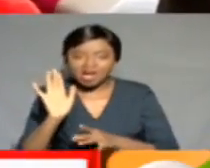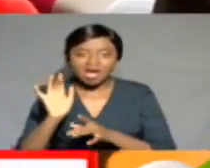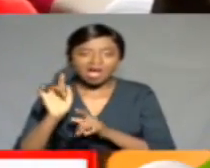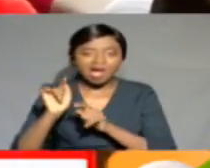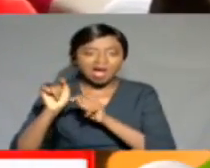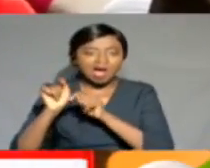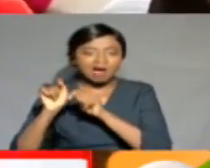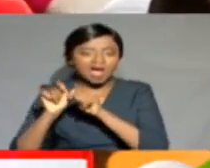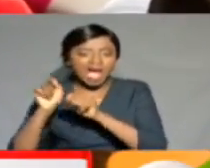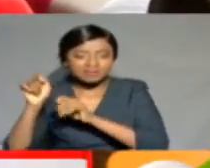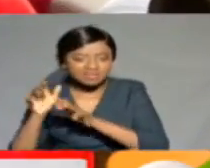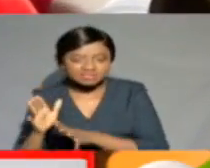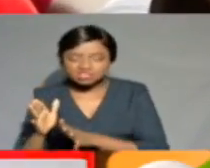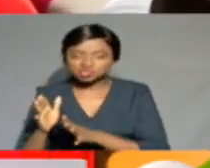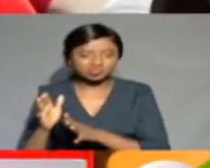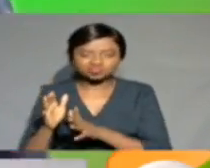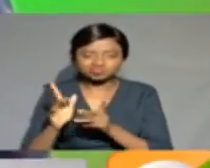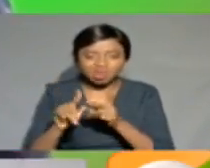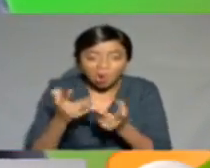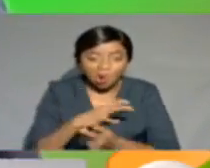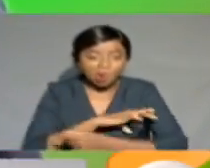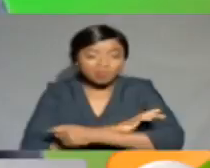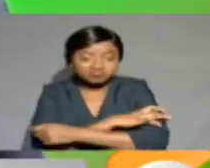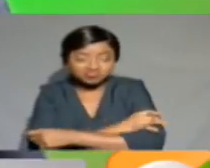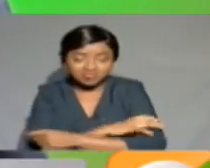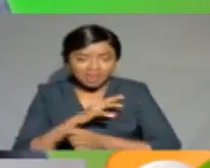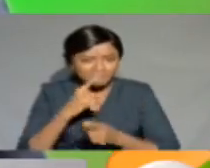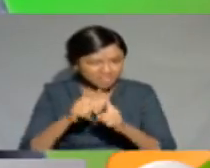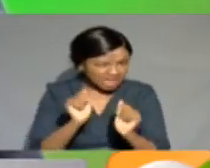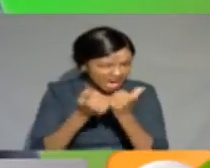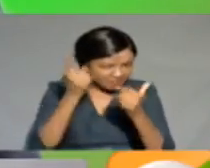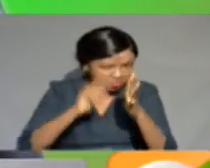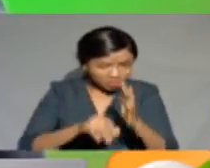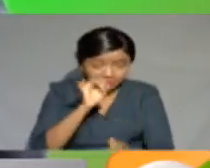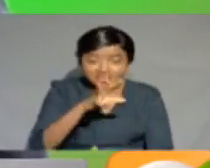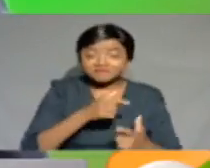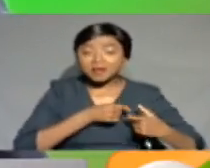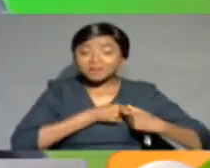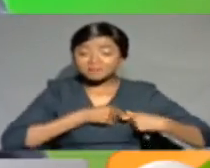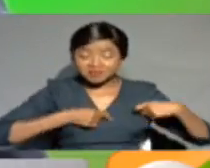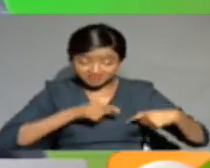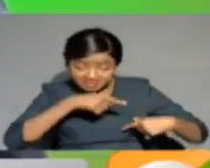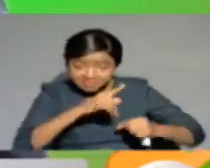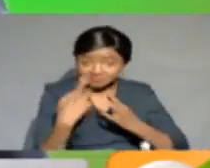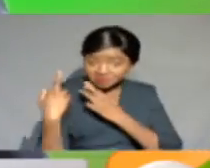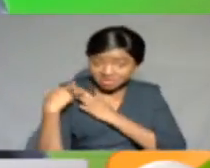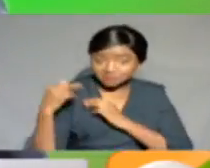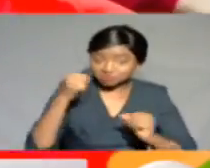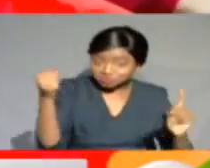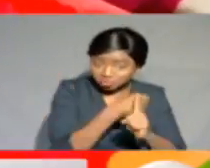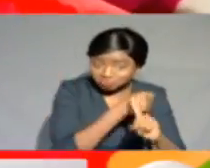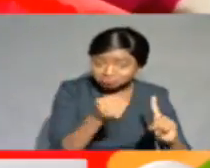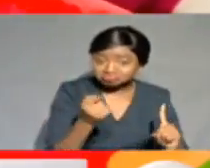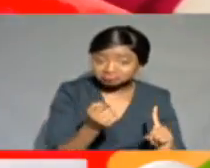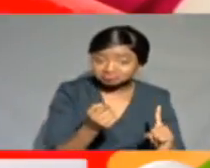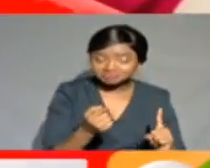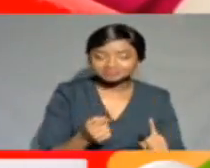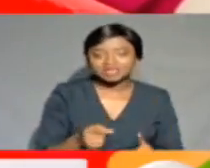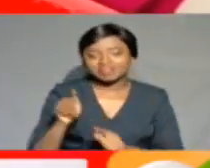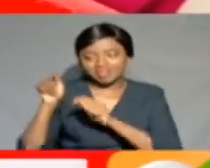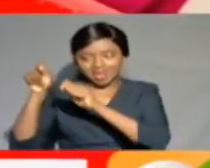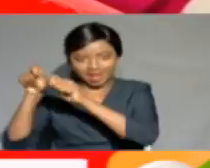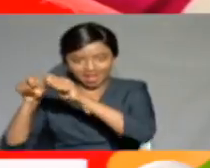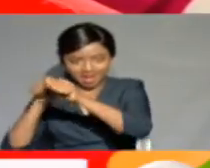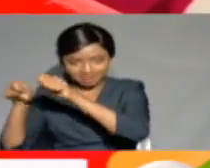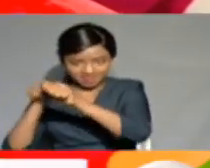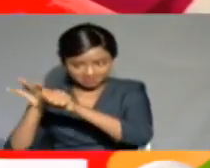senior prefects. Okay. Yes. But what happens when it's the prefects themselves who are bullying those students? Well, in that case, the administration ought